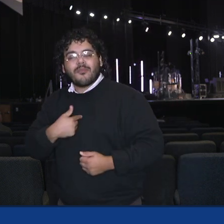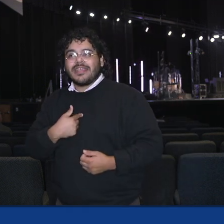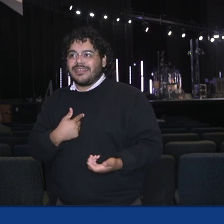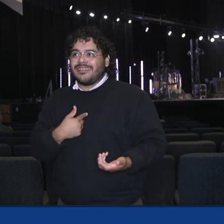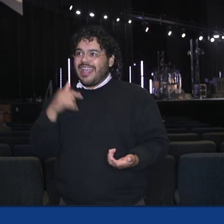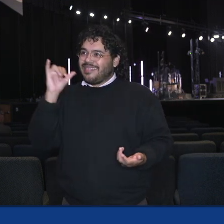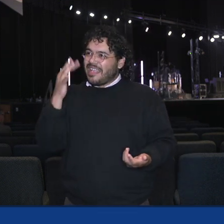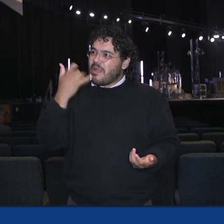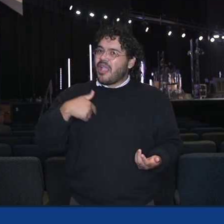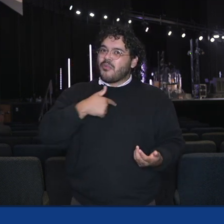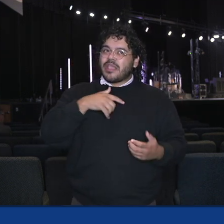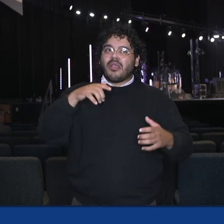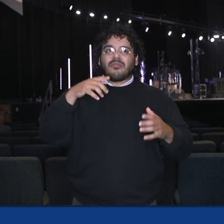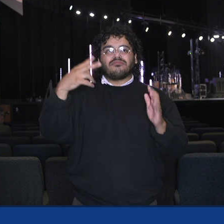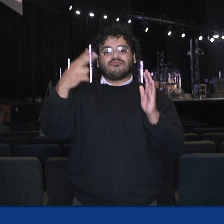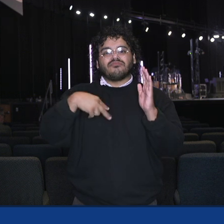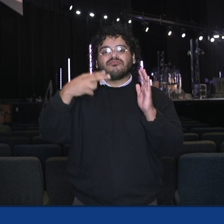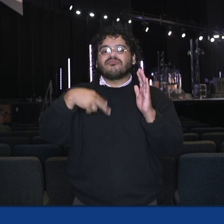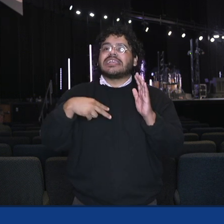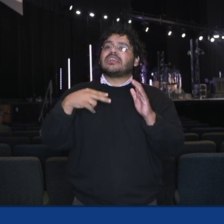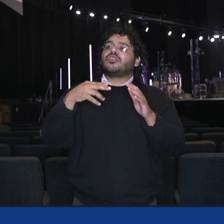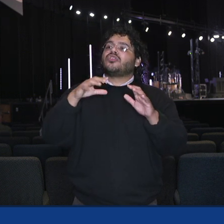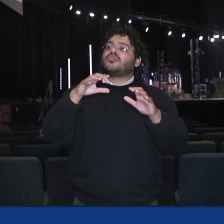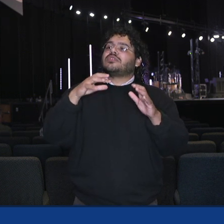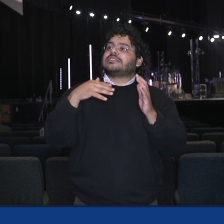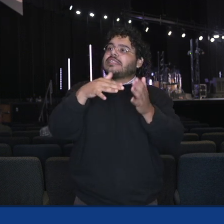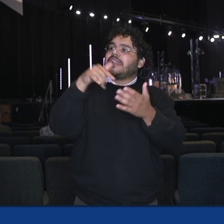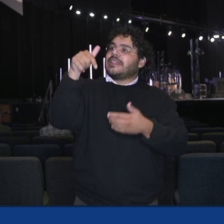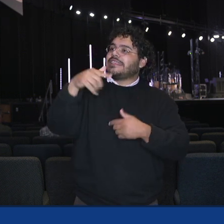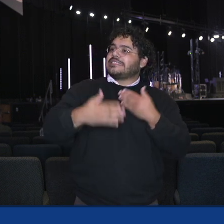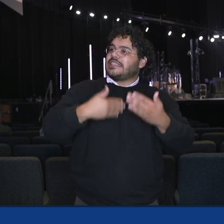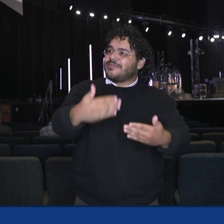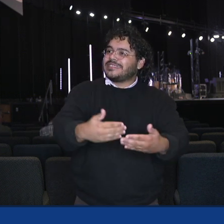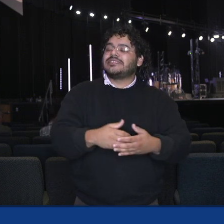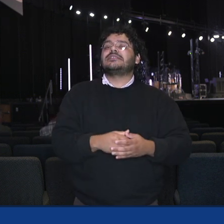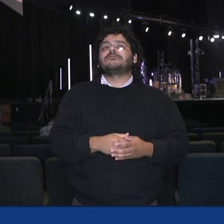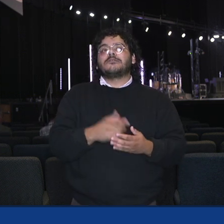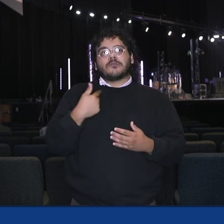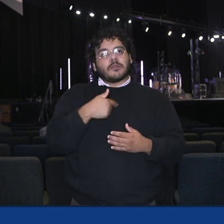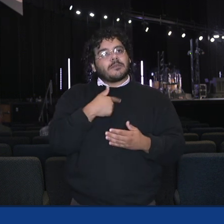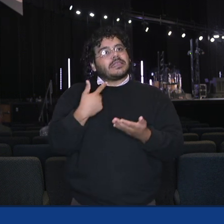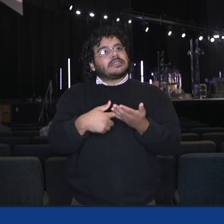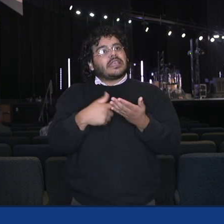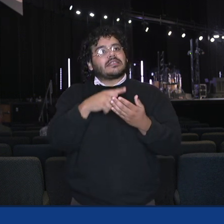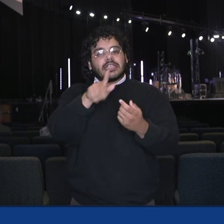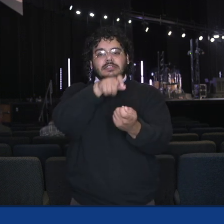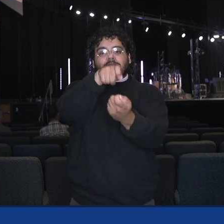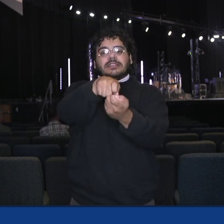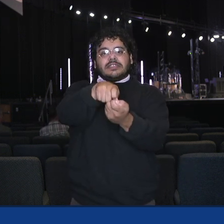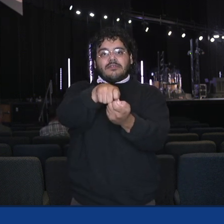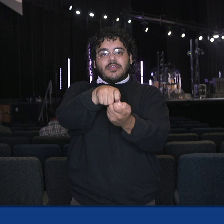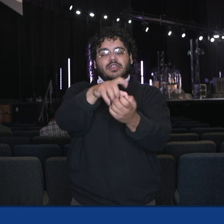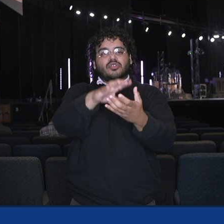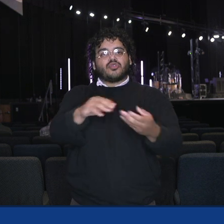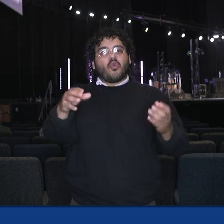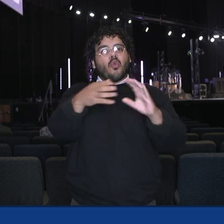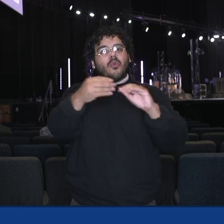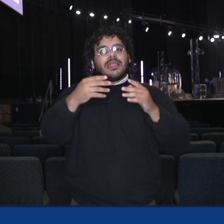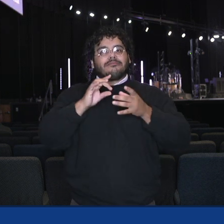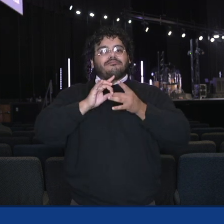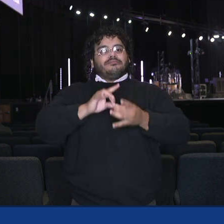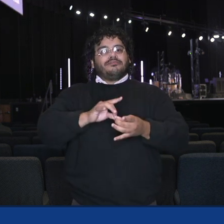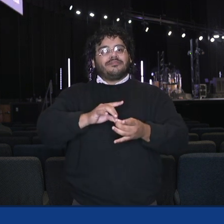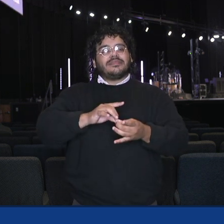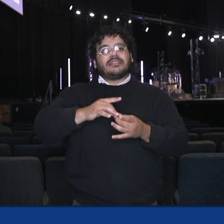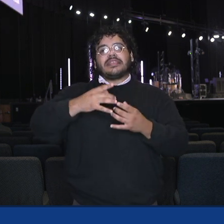Today, we're going to talk about a very particular story that has to do with healing for a troubled mind.